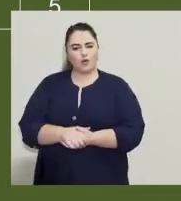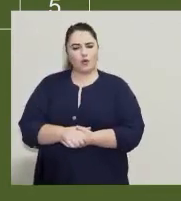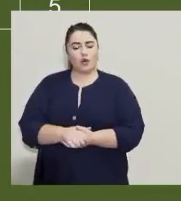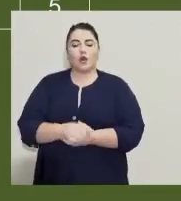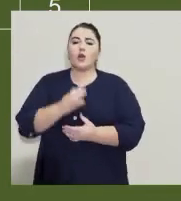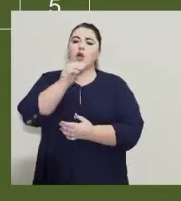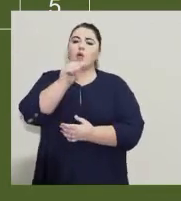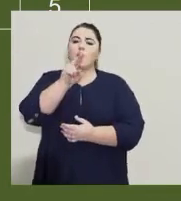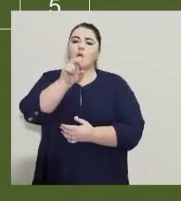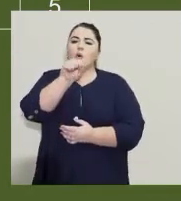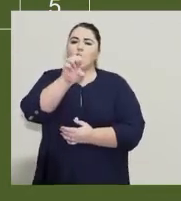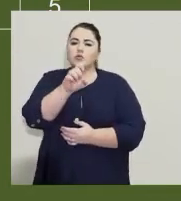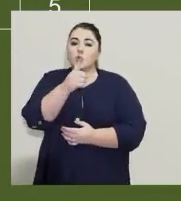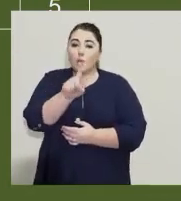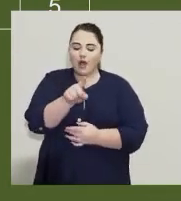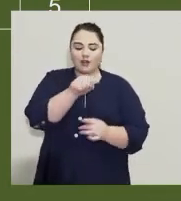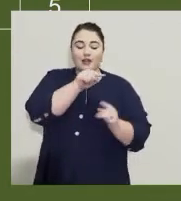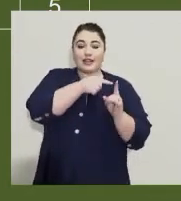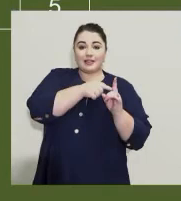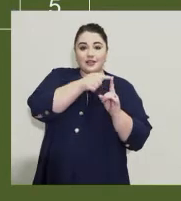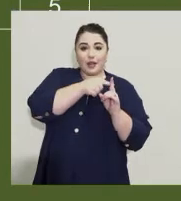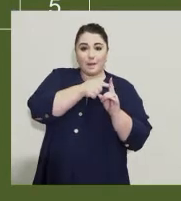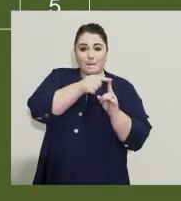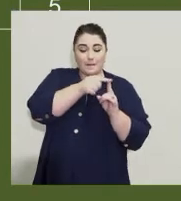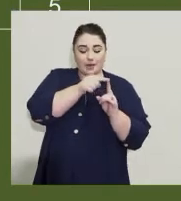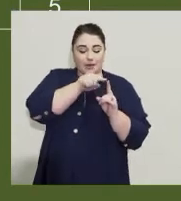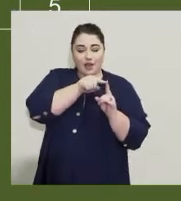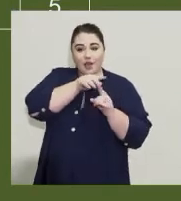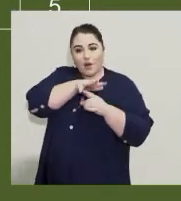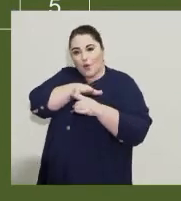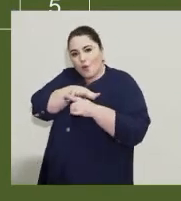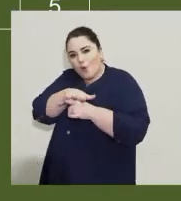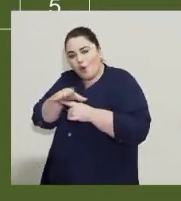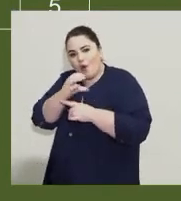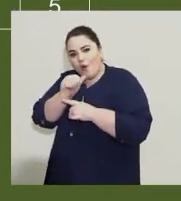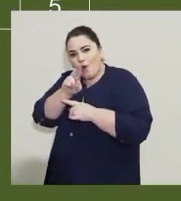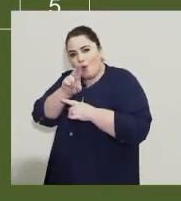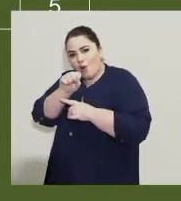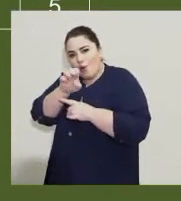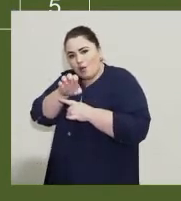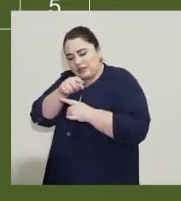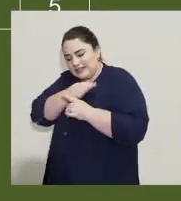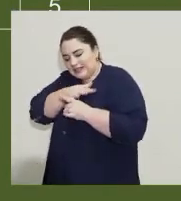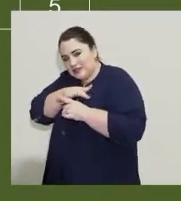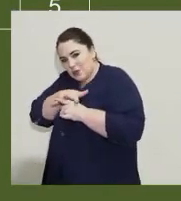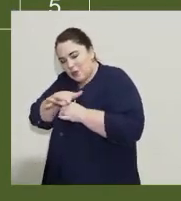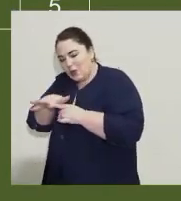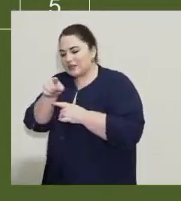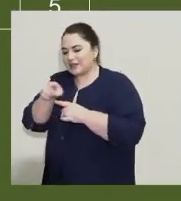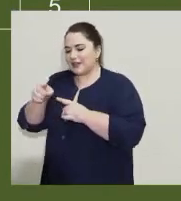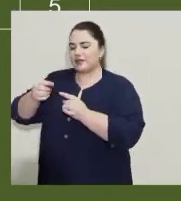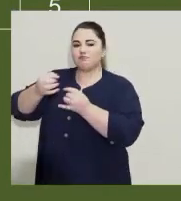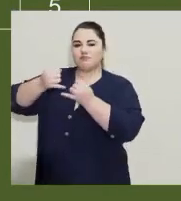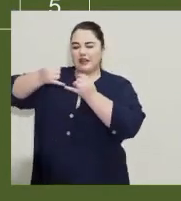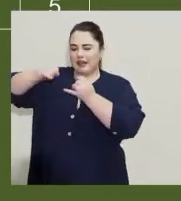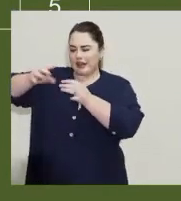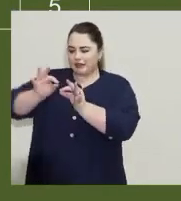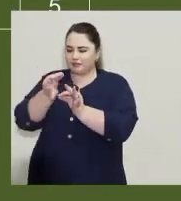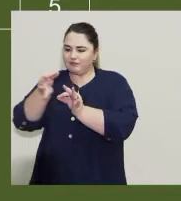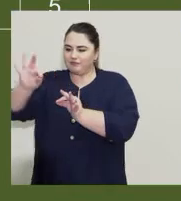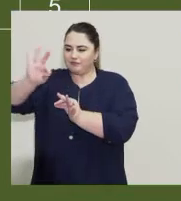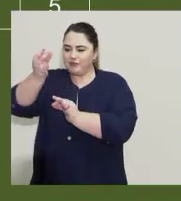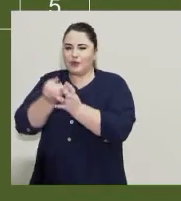wrong. What is the cause here? The temperature is causing the stems to